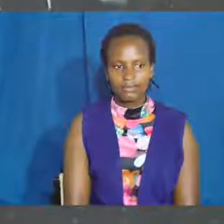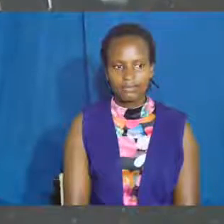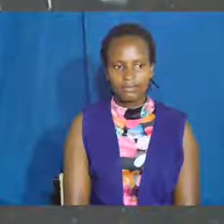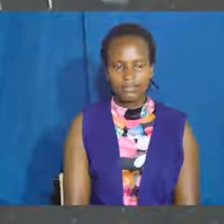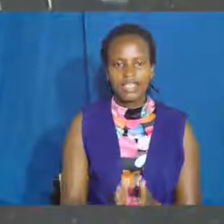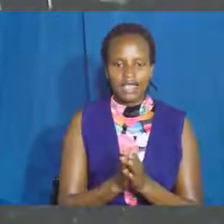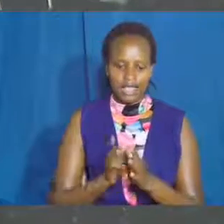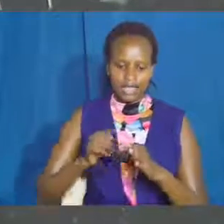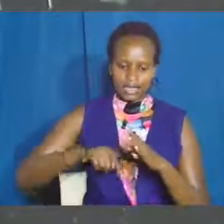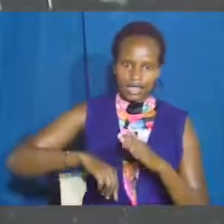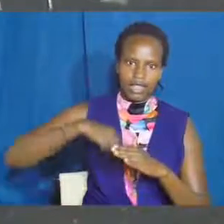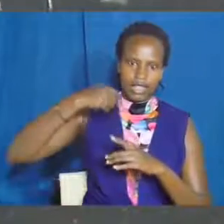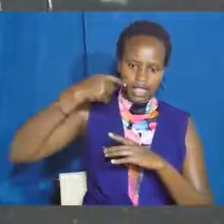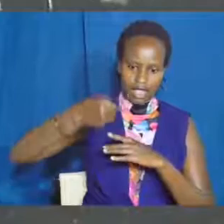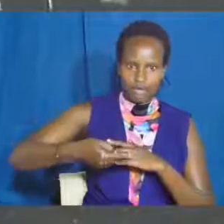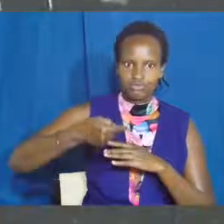and out